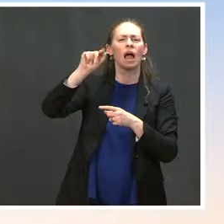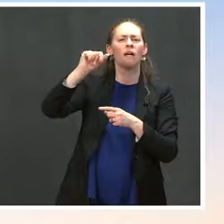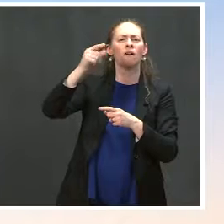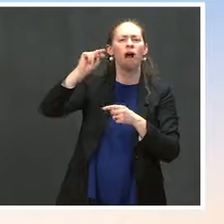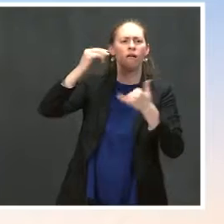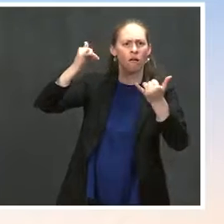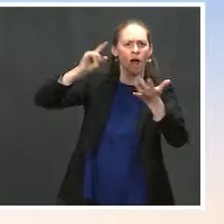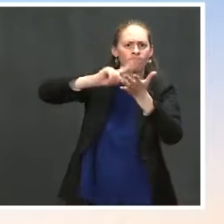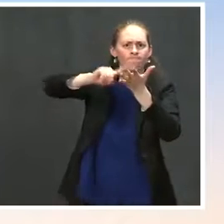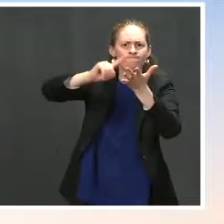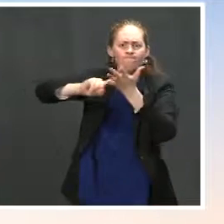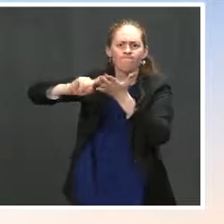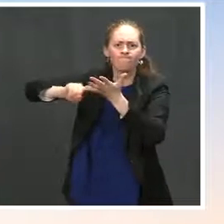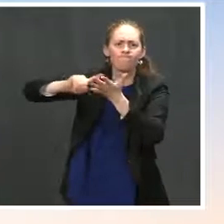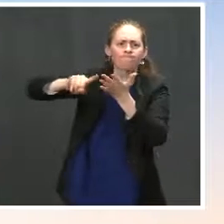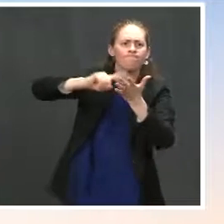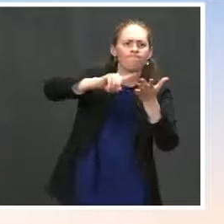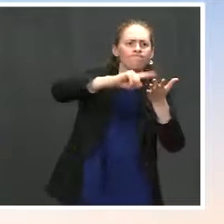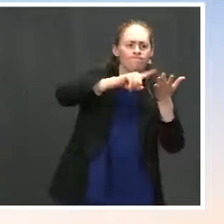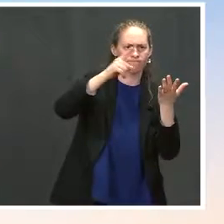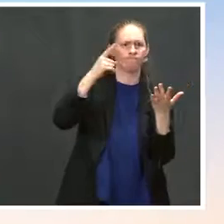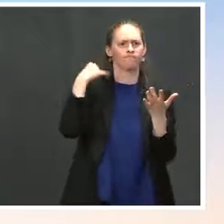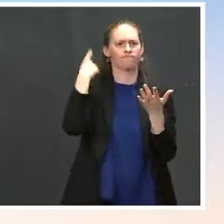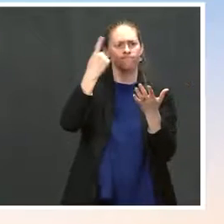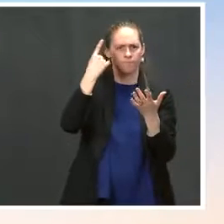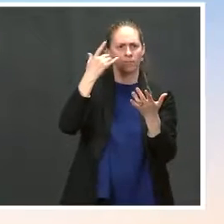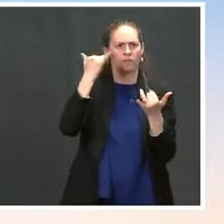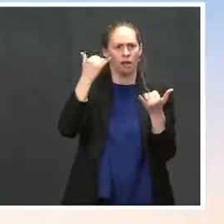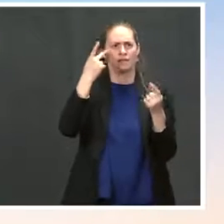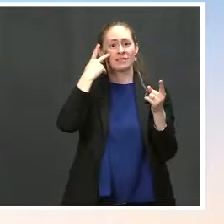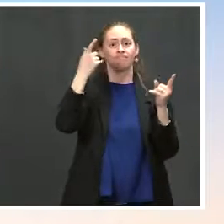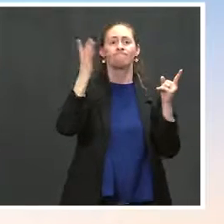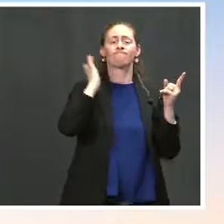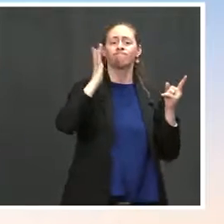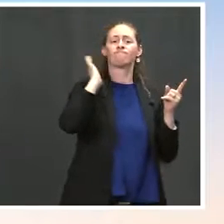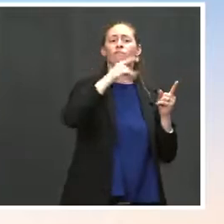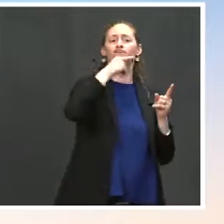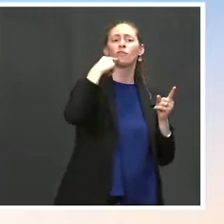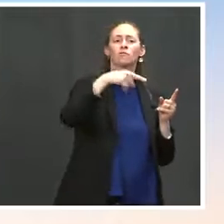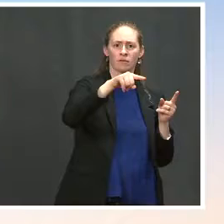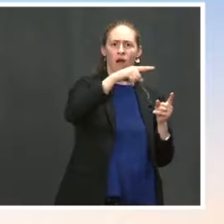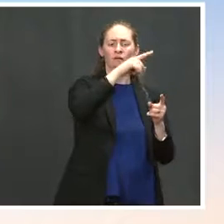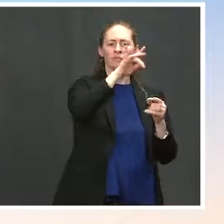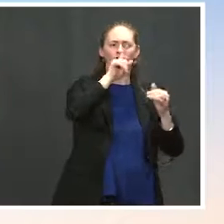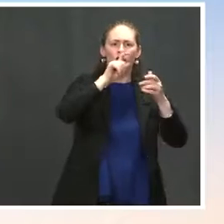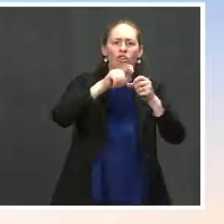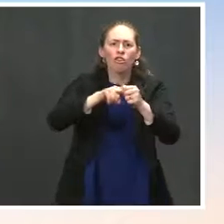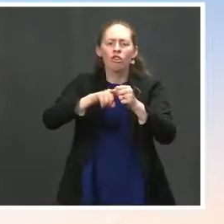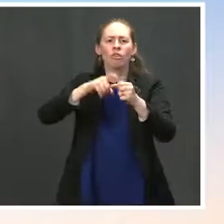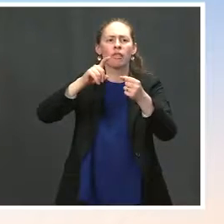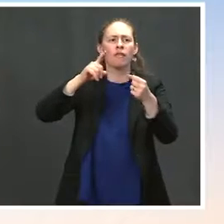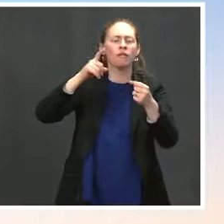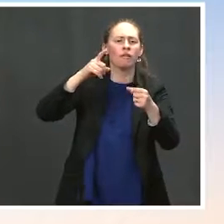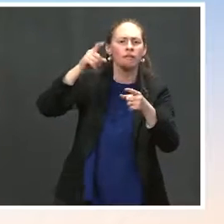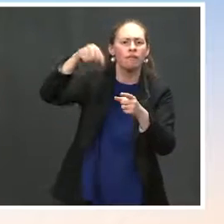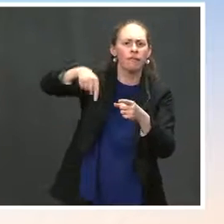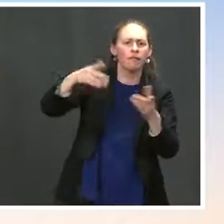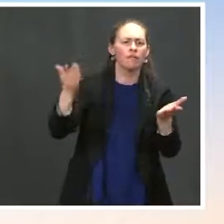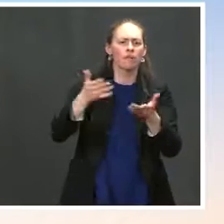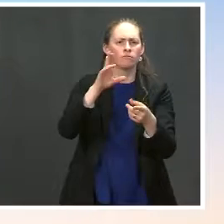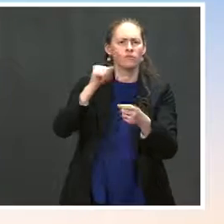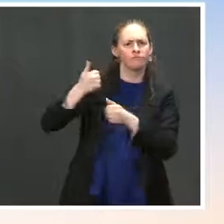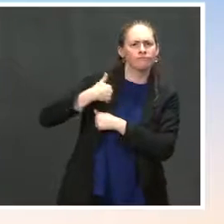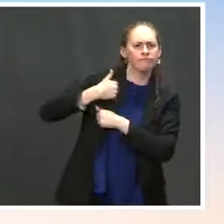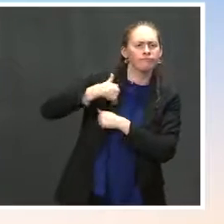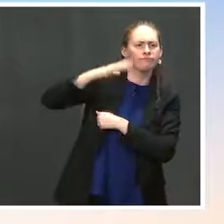directed energy attacks likely by the Russians against U.S. troops? Well, I believe the head of